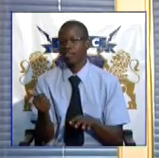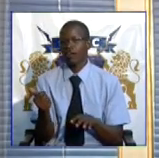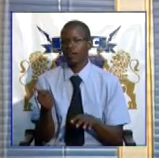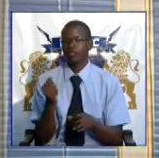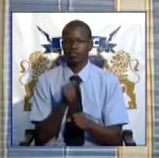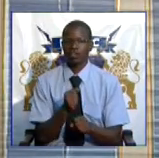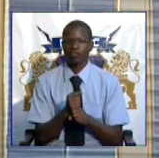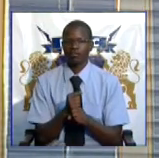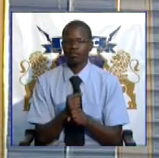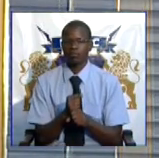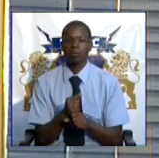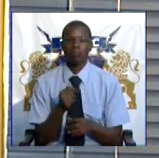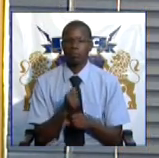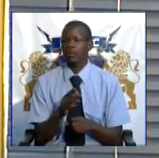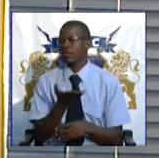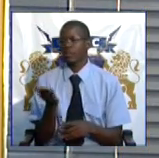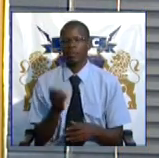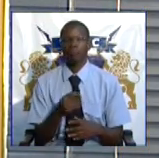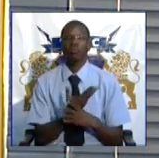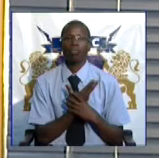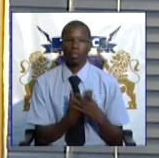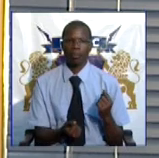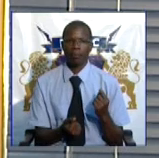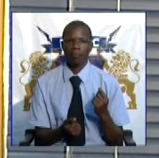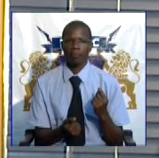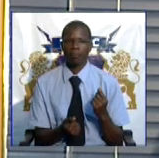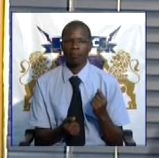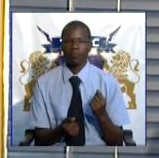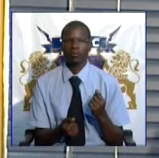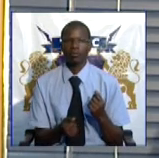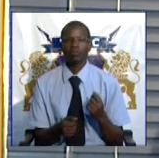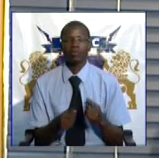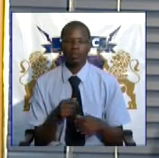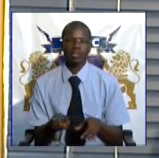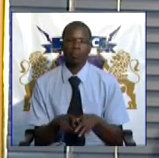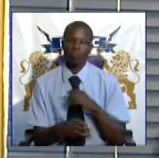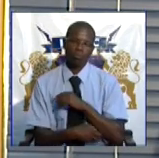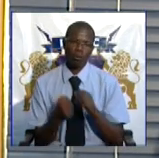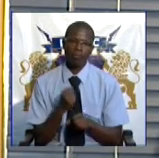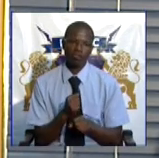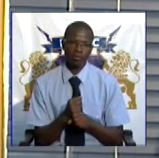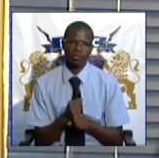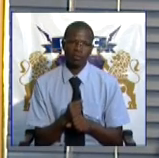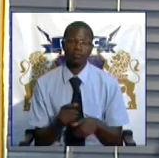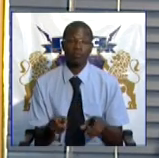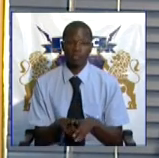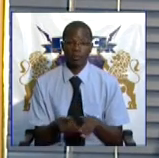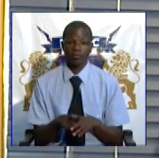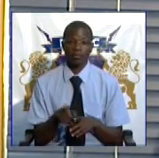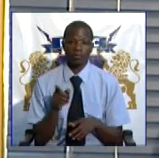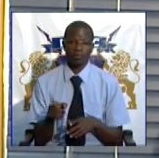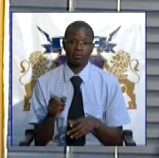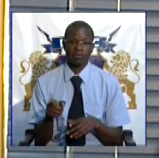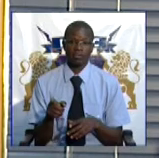performance. Perceived failures in addressing corruption effectively and robustly will further add to